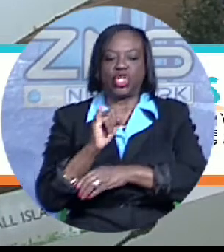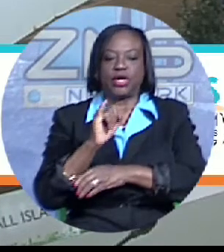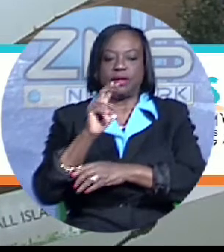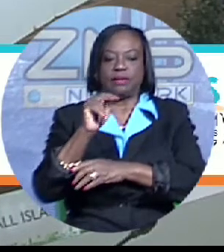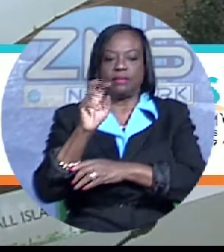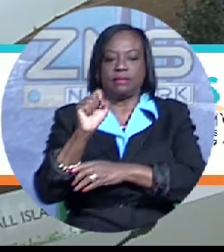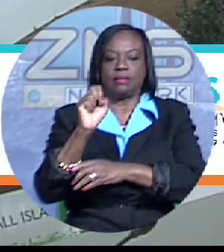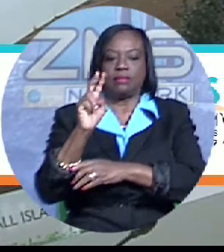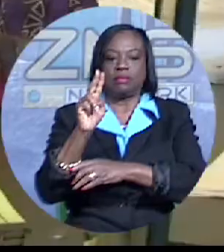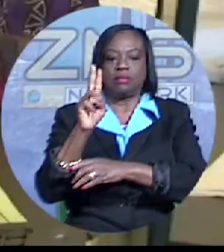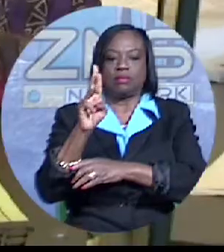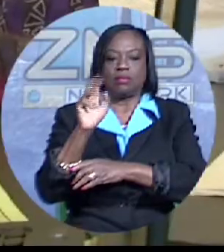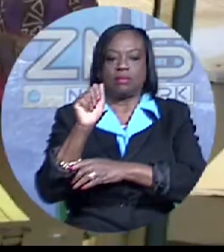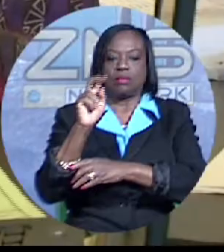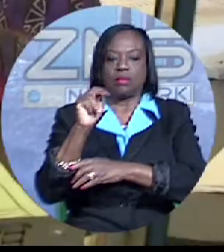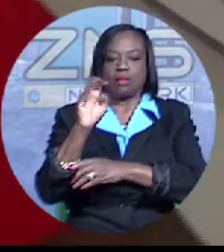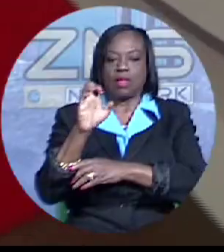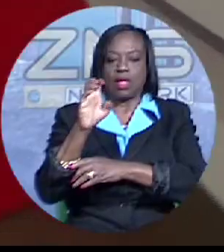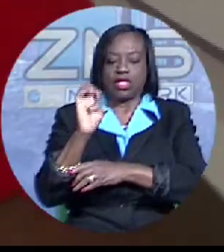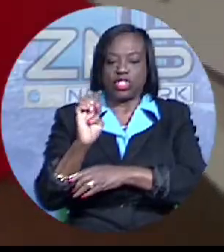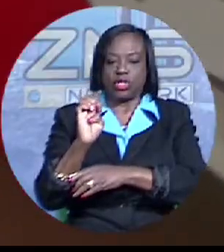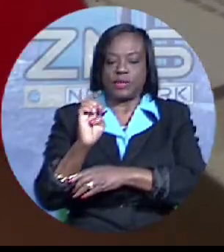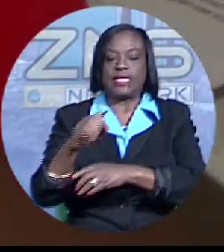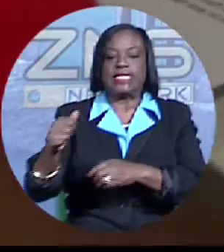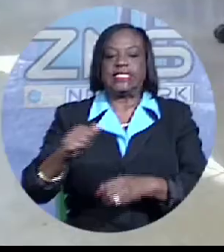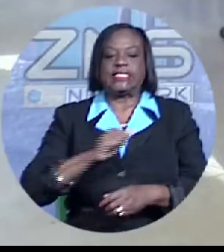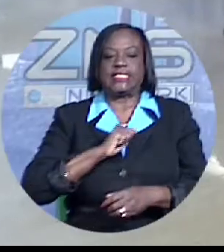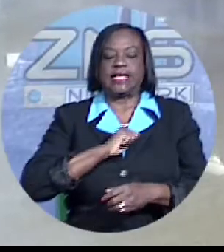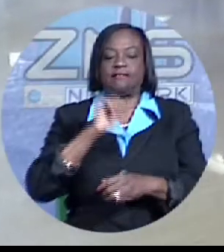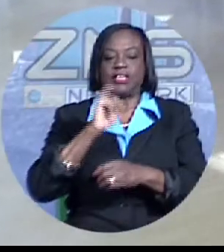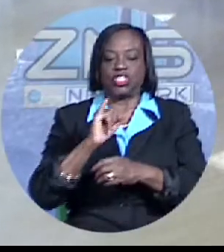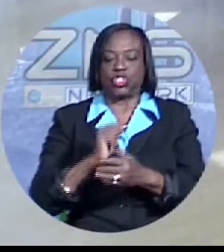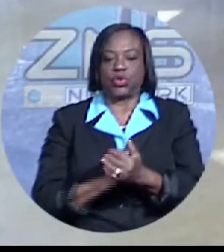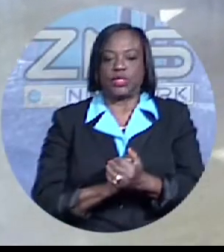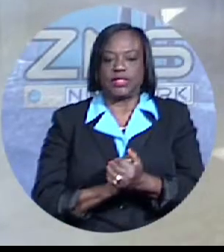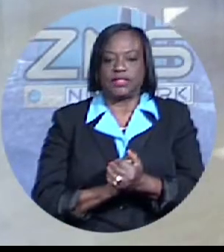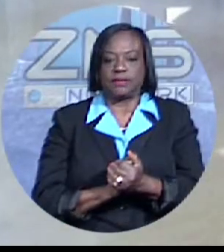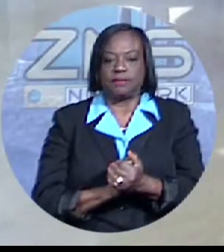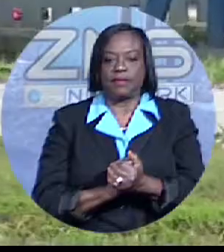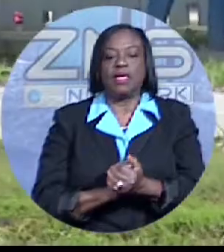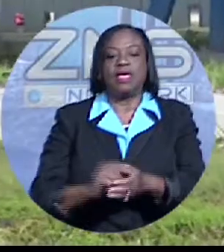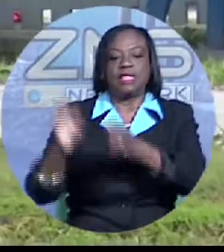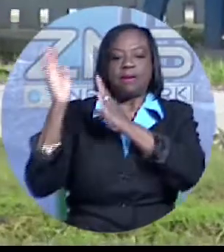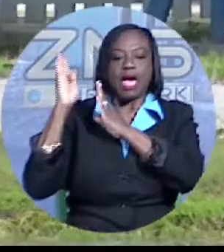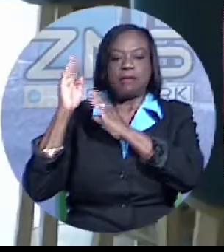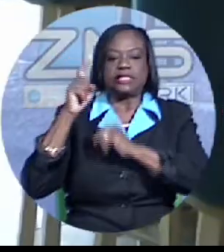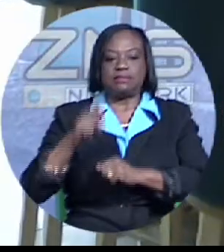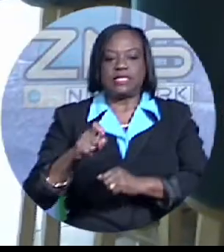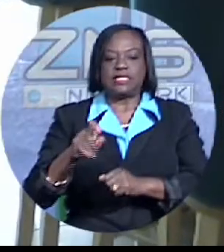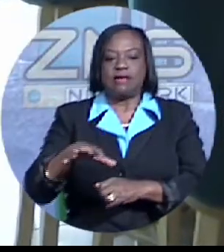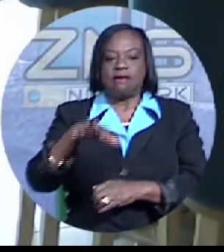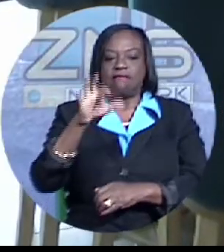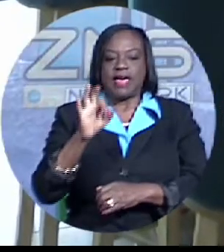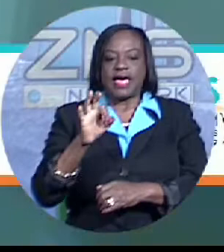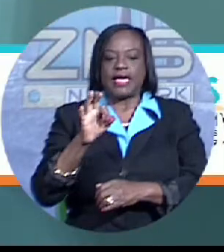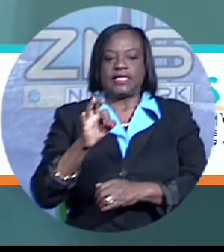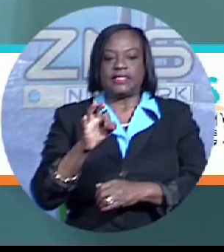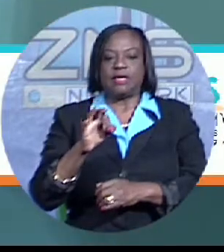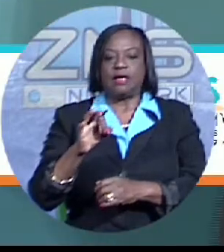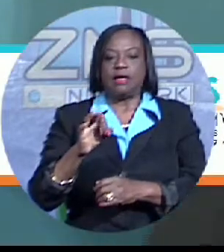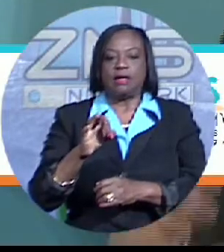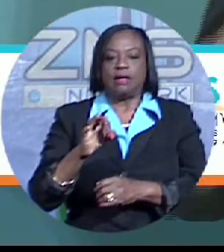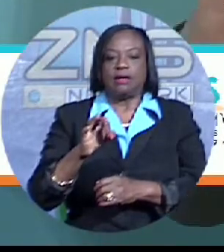And we should self-insure. Mr. Christie says, like other SIDS, the Bahamas is forced with finding solutions to its high unemployment among youth.